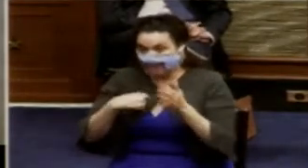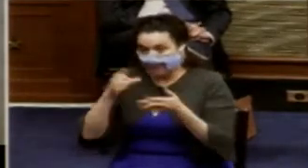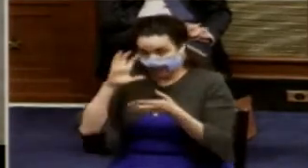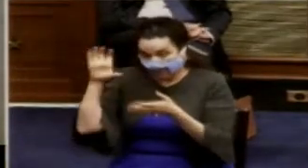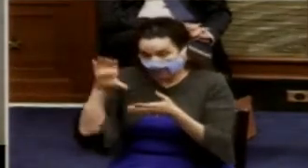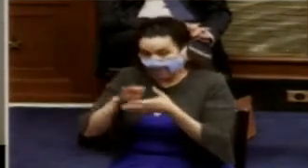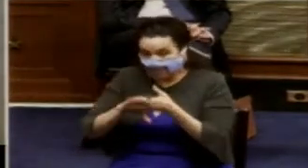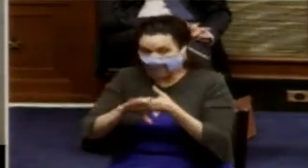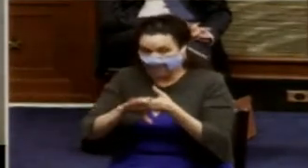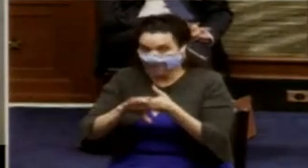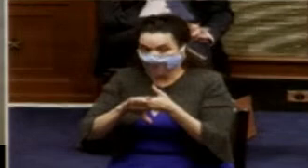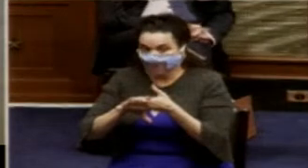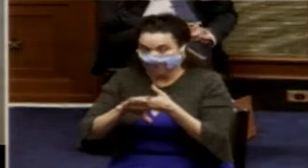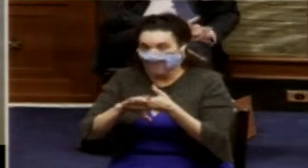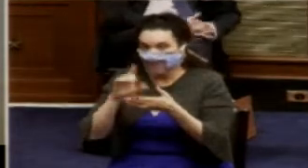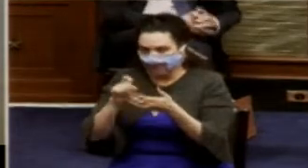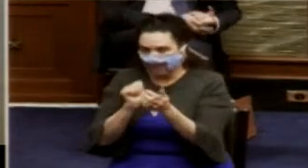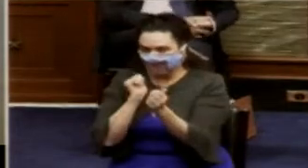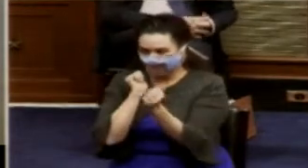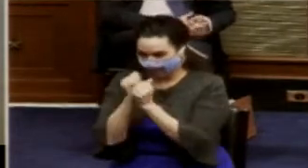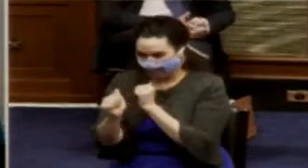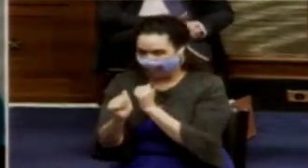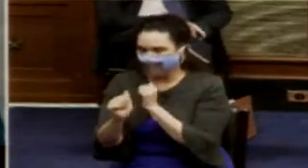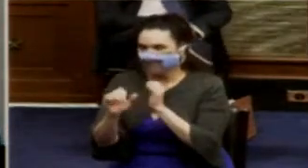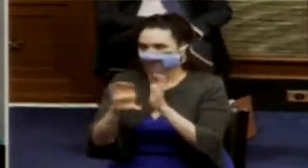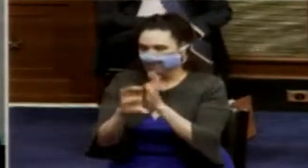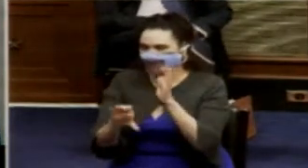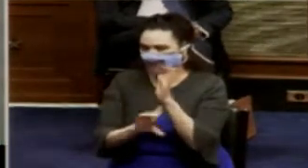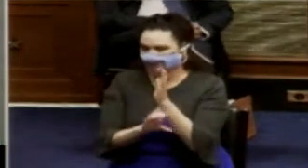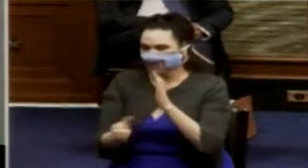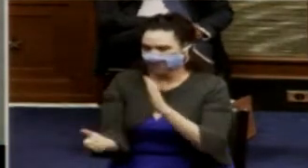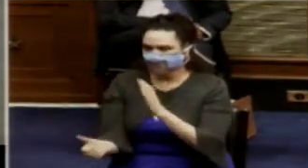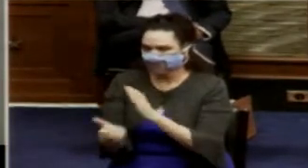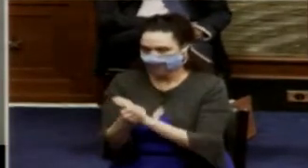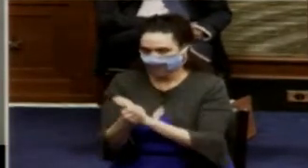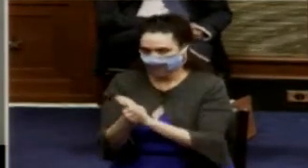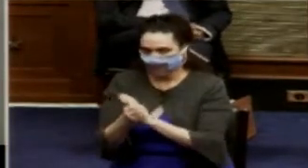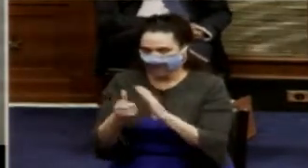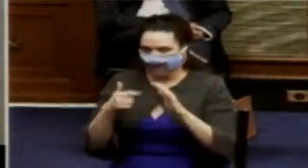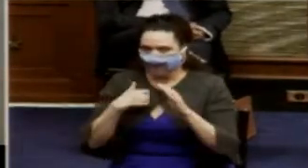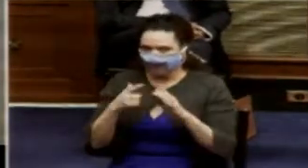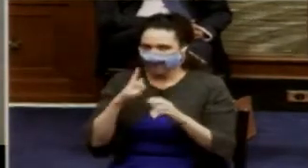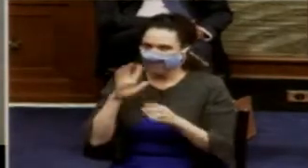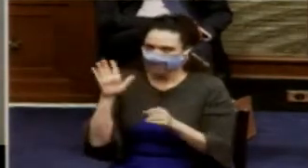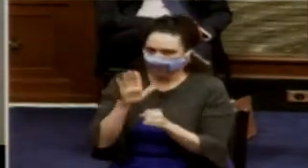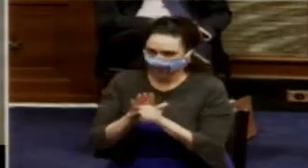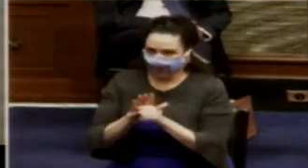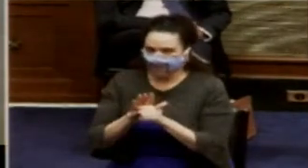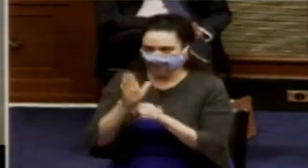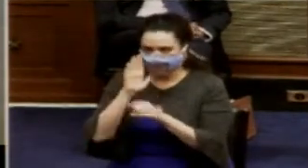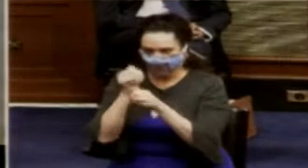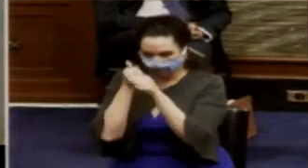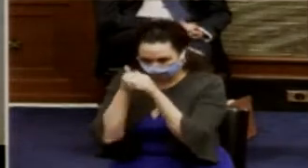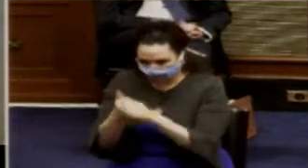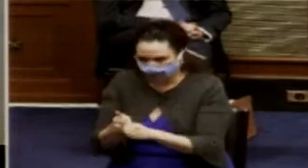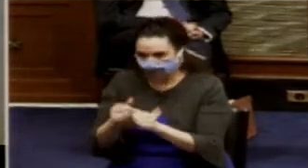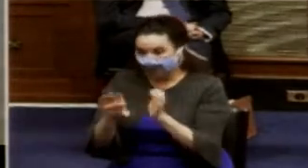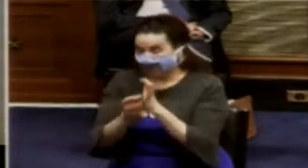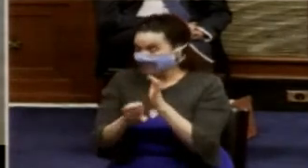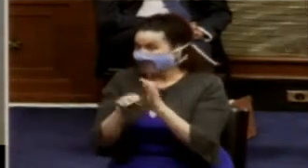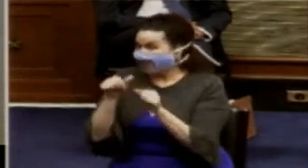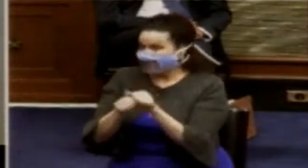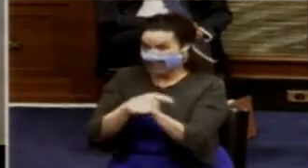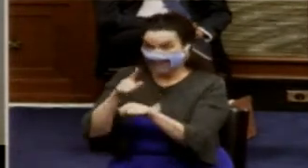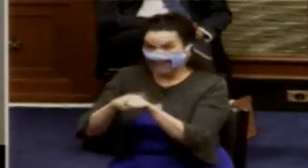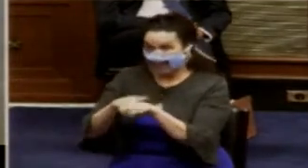we must pass a constitutional amendment. I swear to uphold the Constitution every time that I am sworn in,